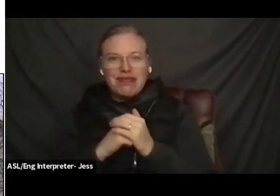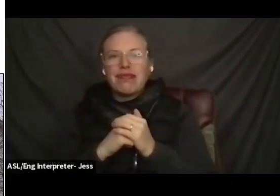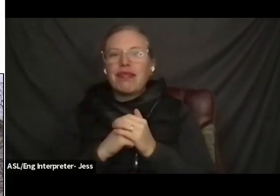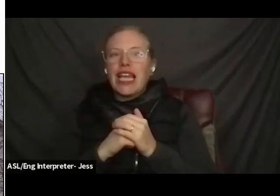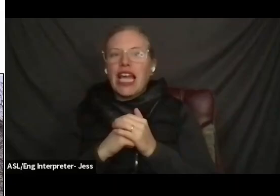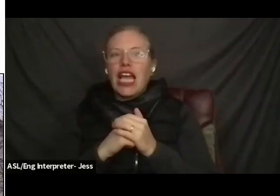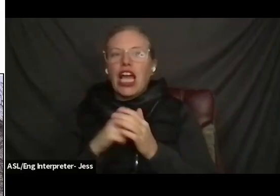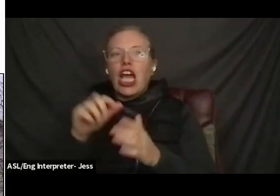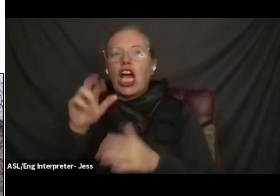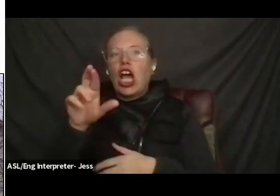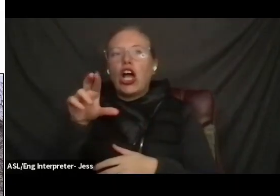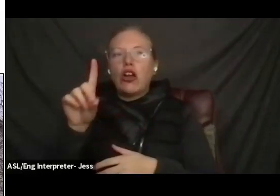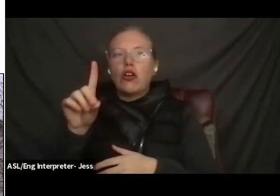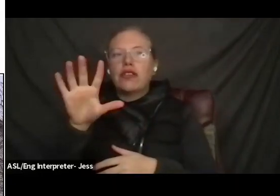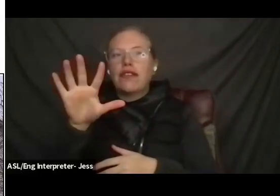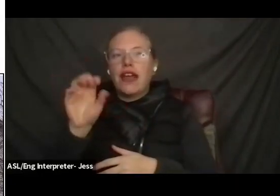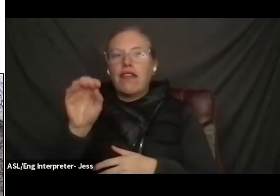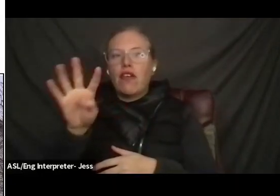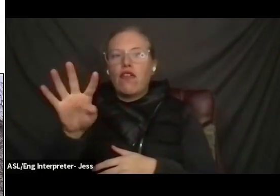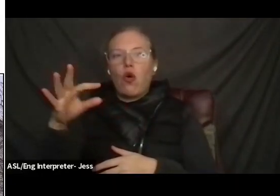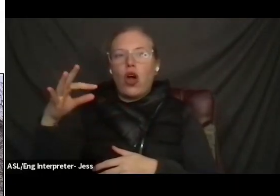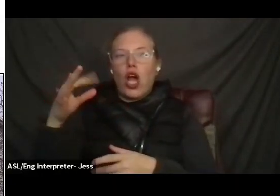an RD 504 loan for